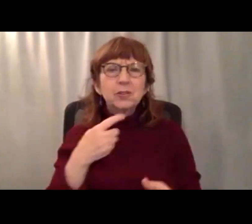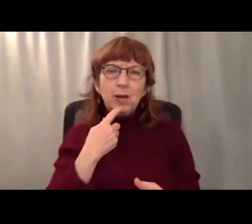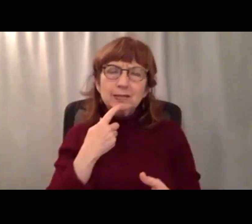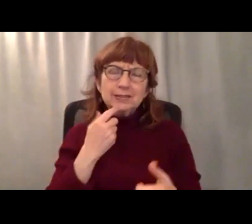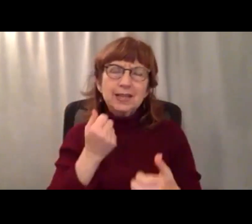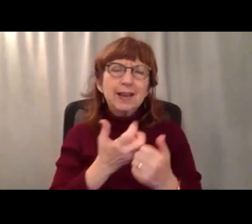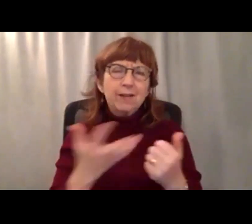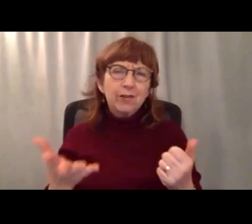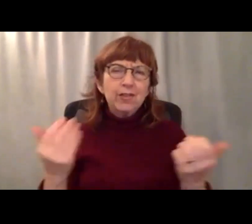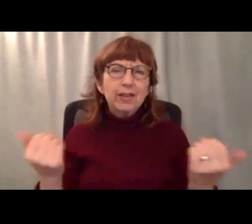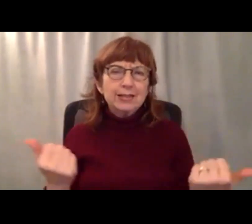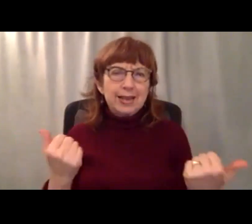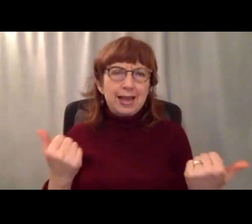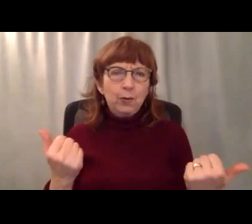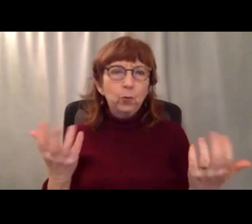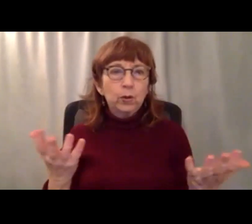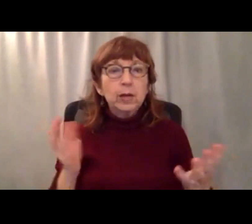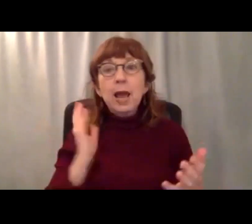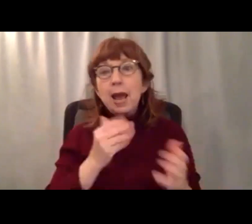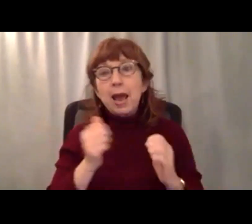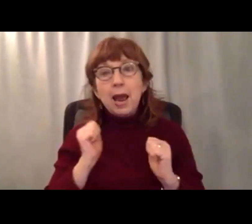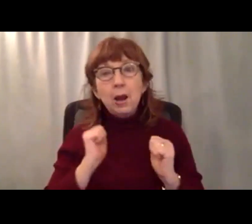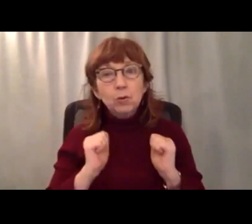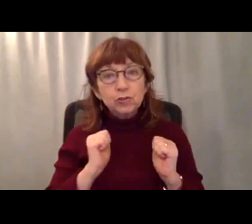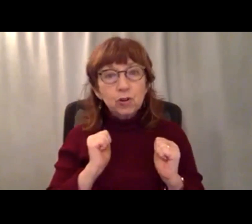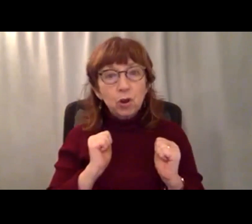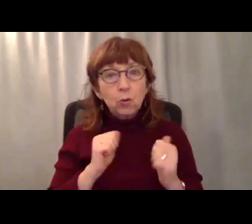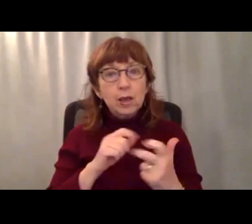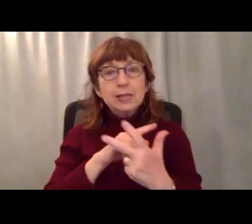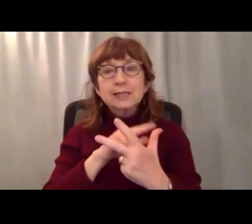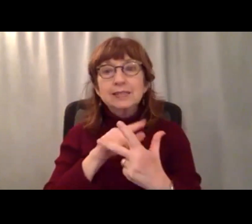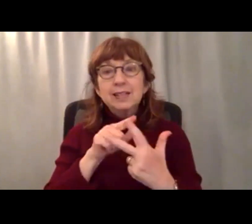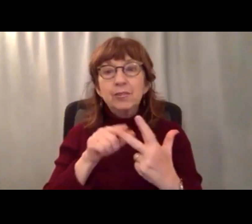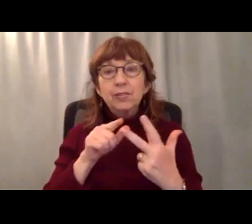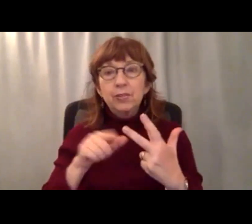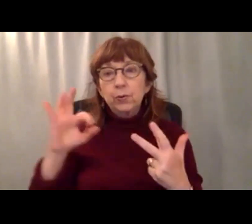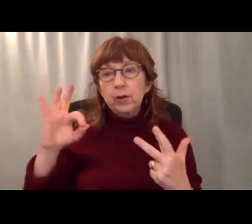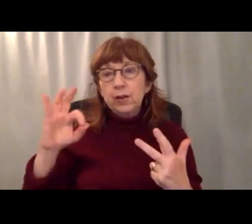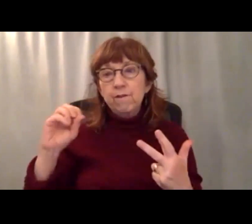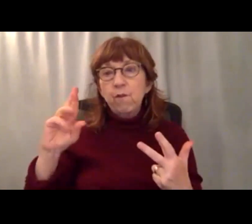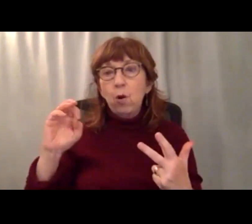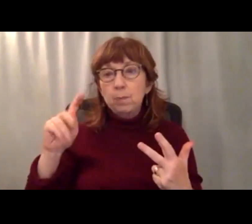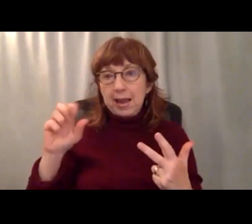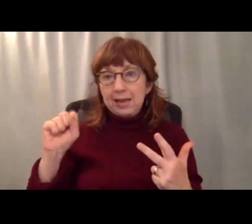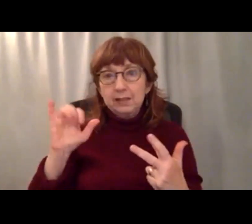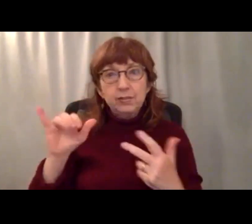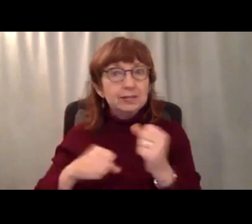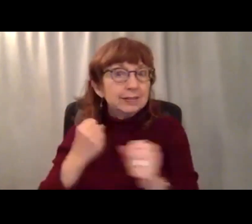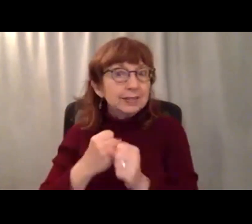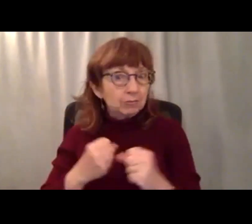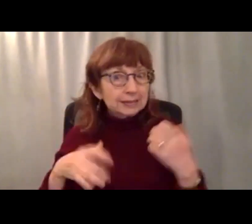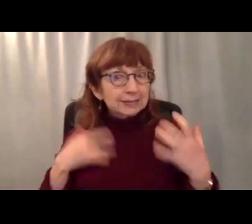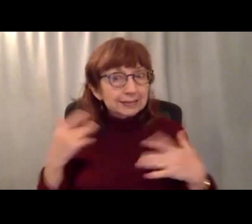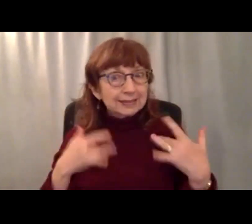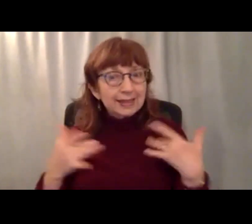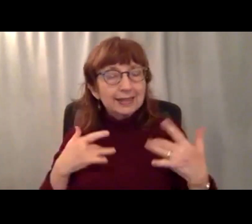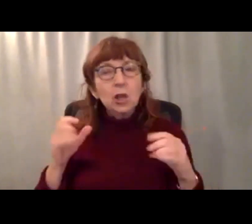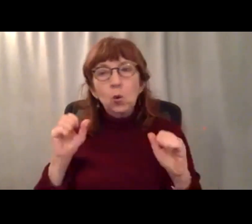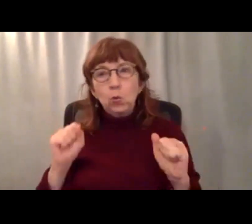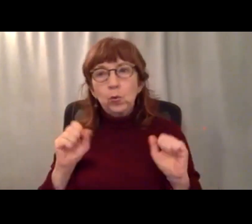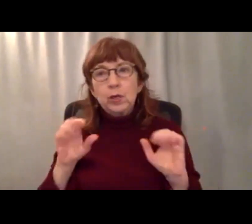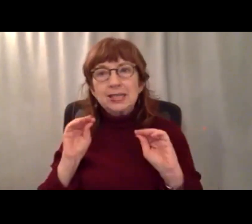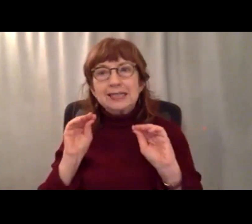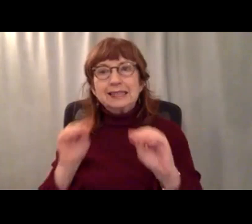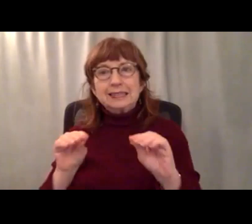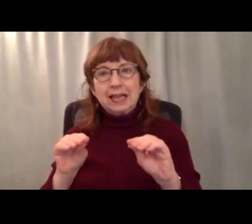now. Our show is actually in three formats this year. This is incredibly exciting that we were able to install